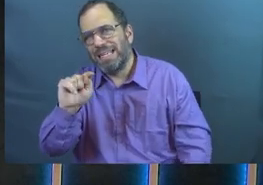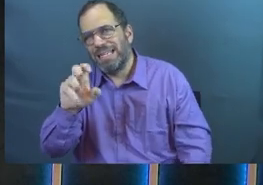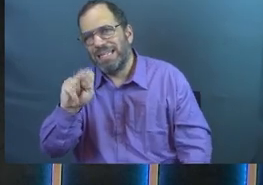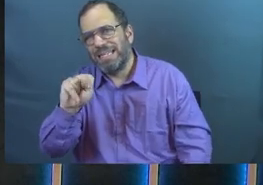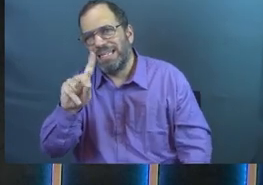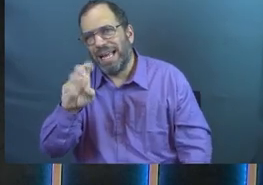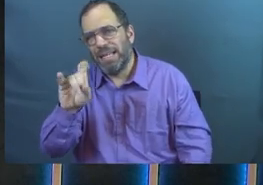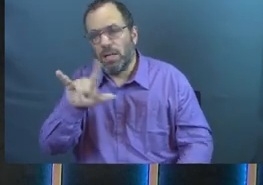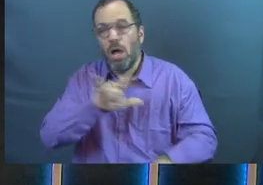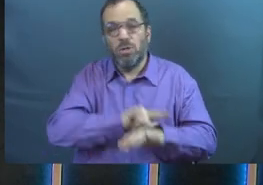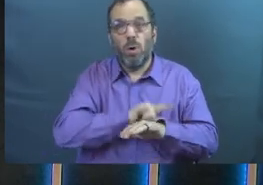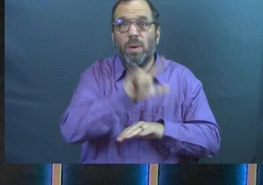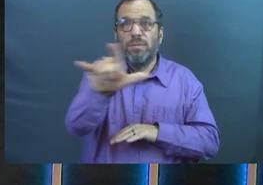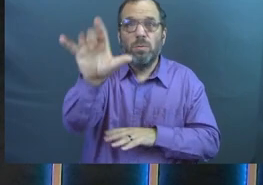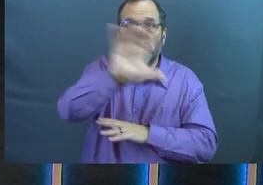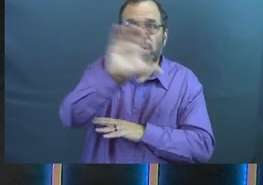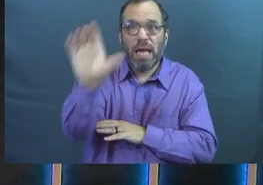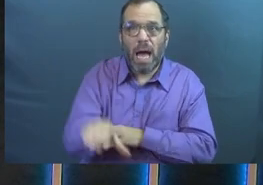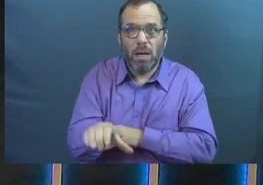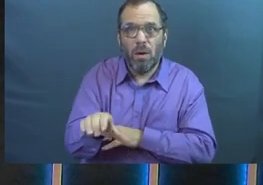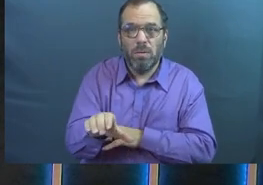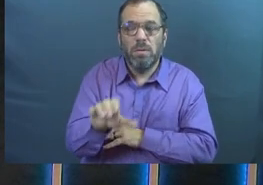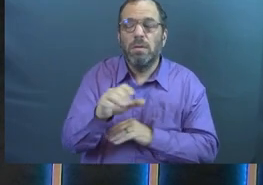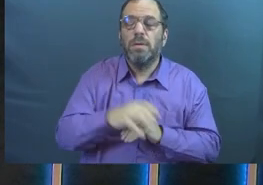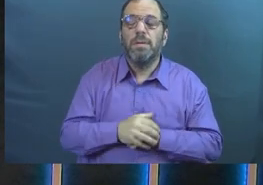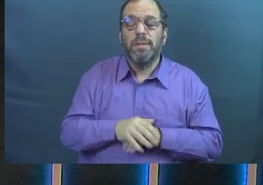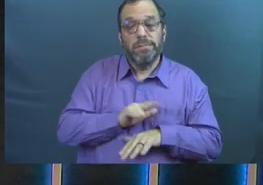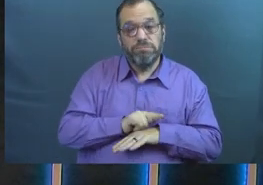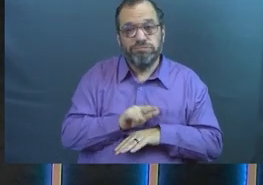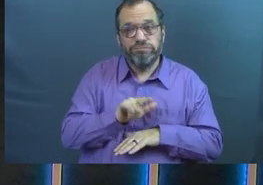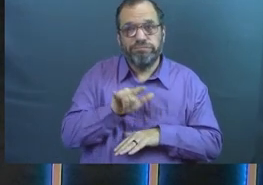And so we flew up to Chicago